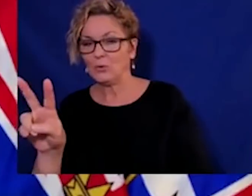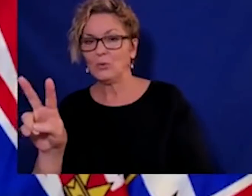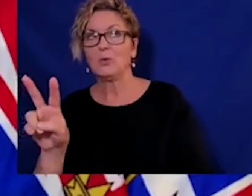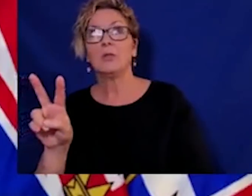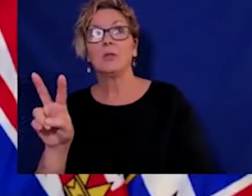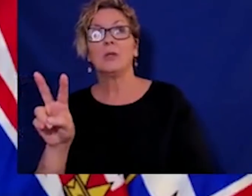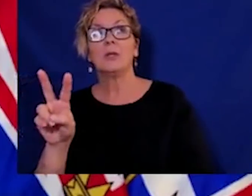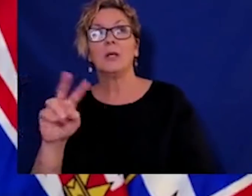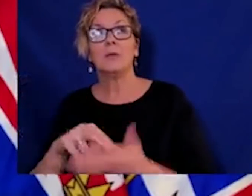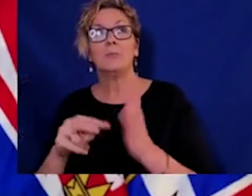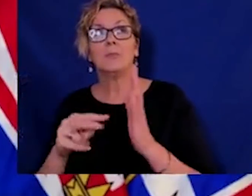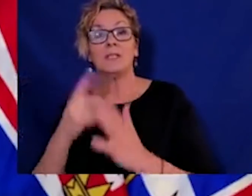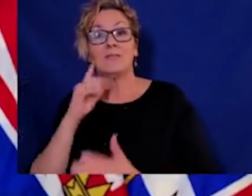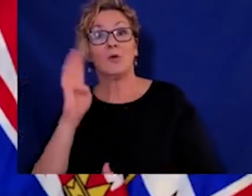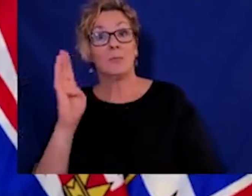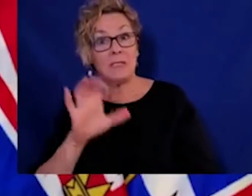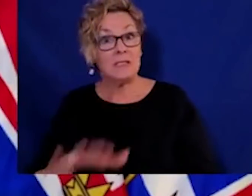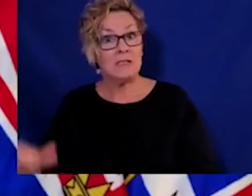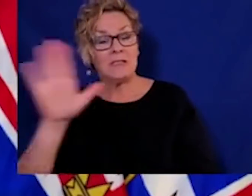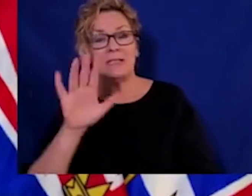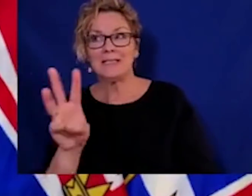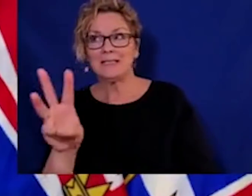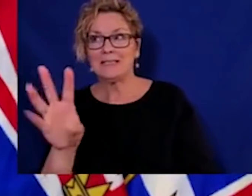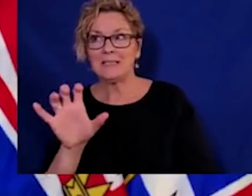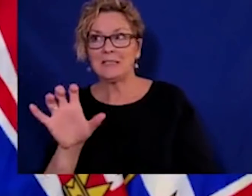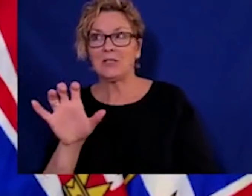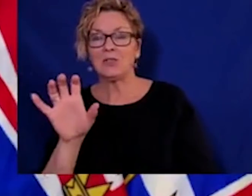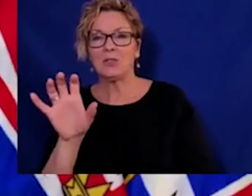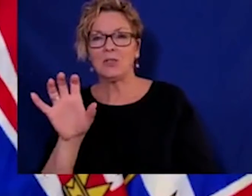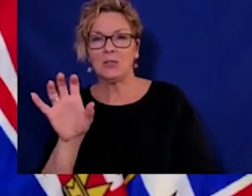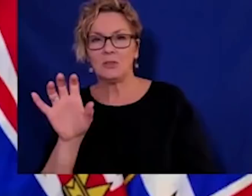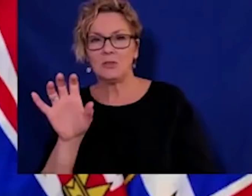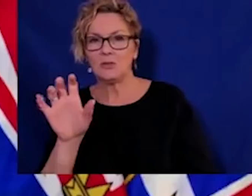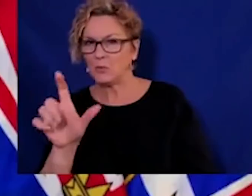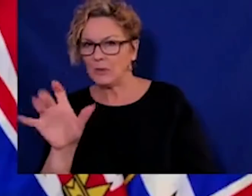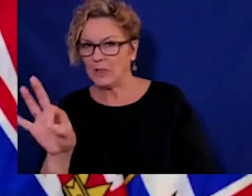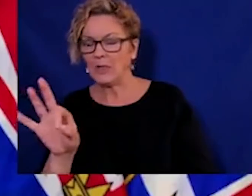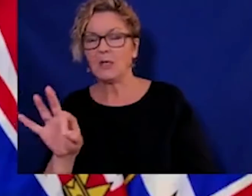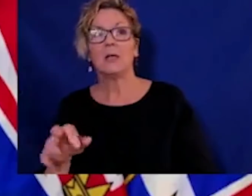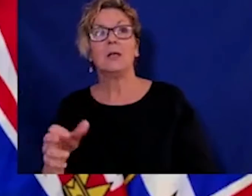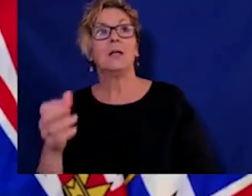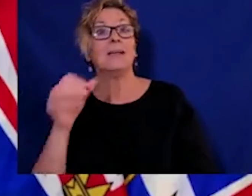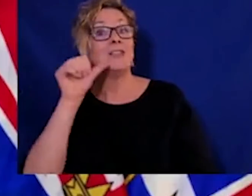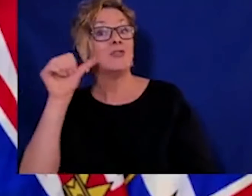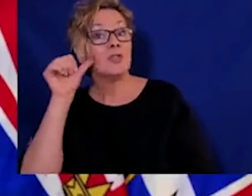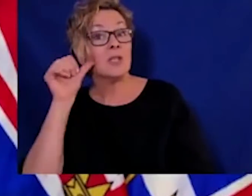brought our total to 679 cases. And